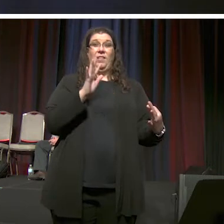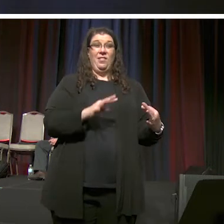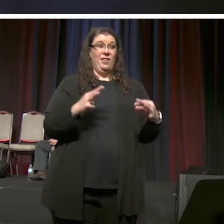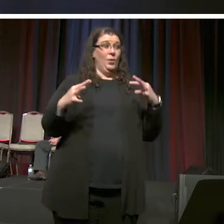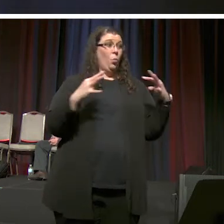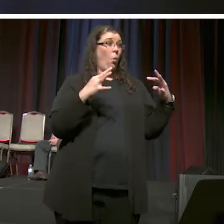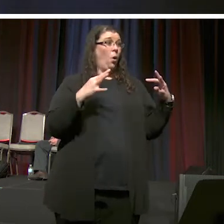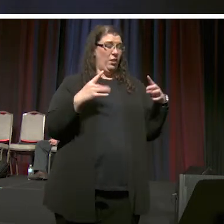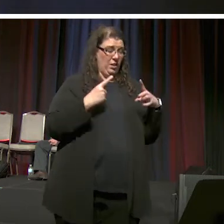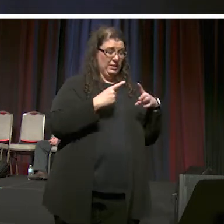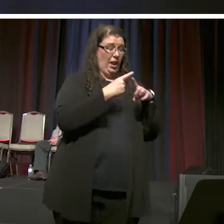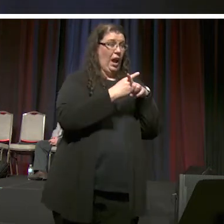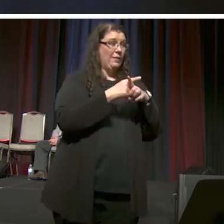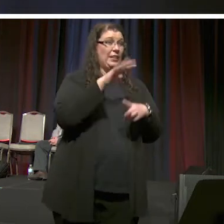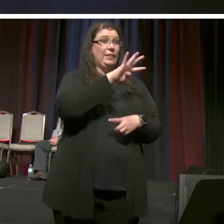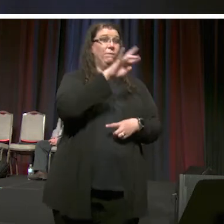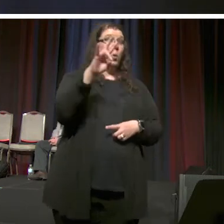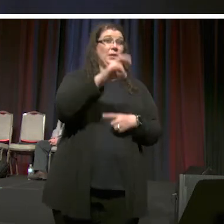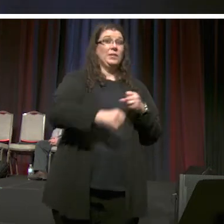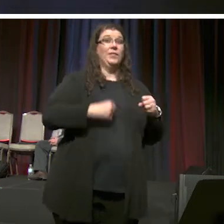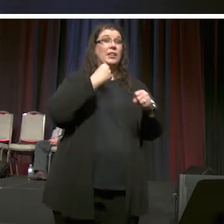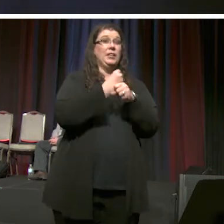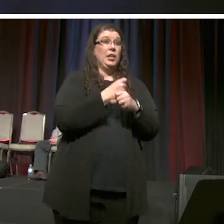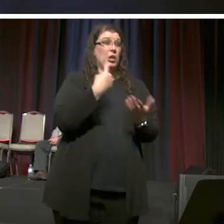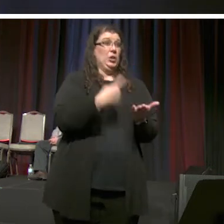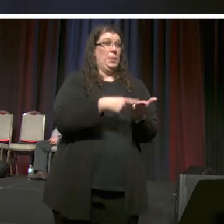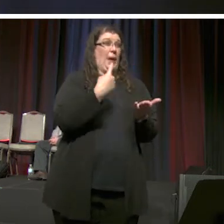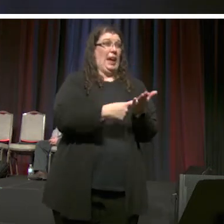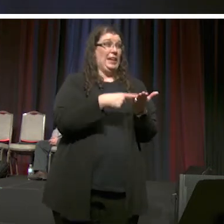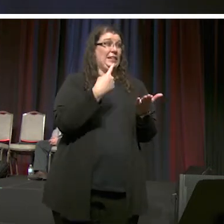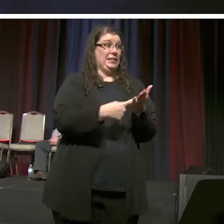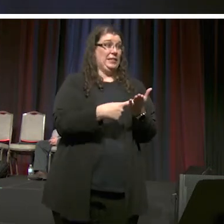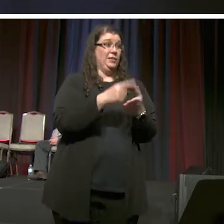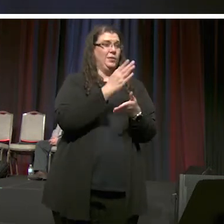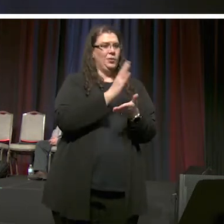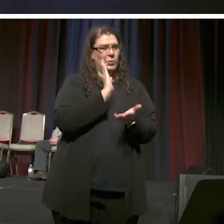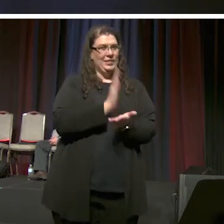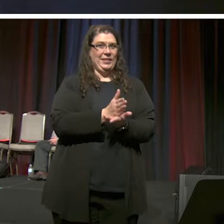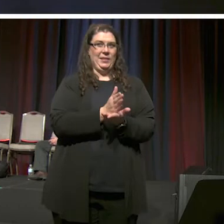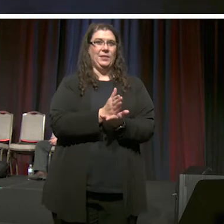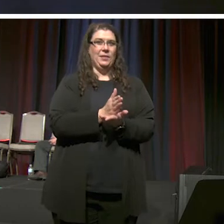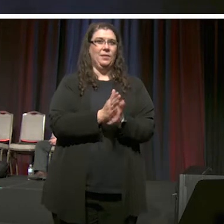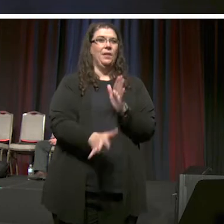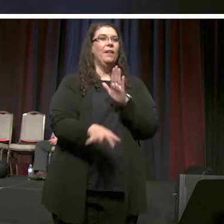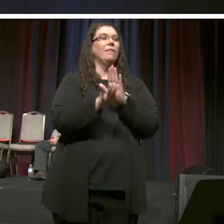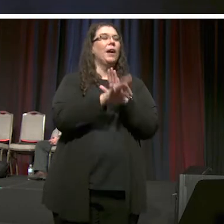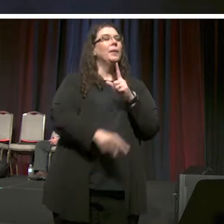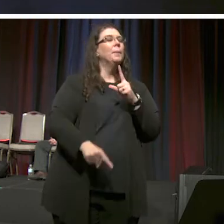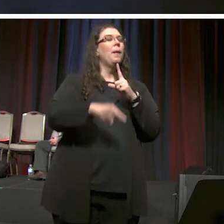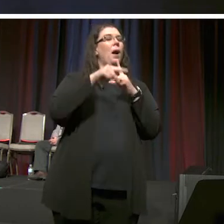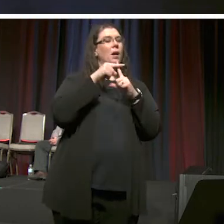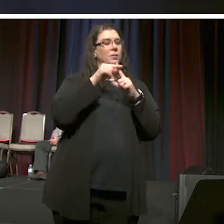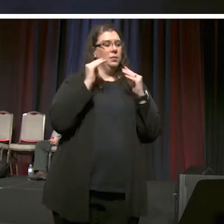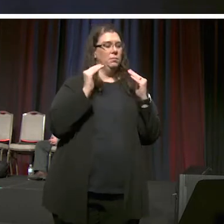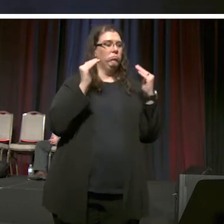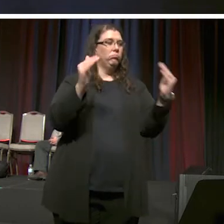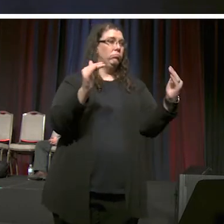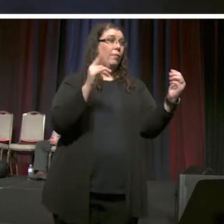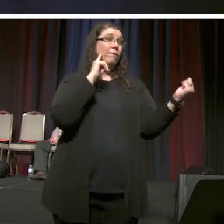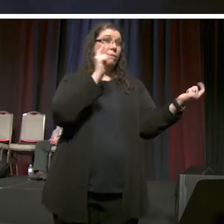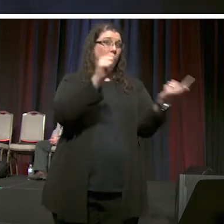this 47-year debate, to cease and find a positive way forward for